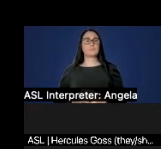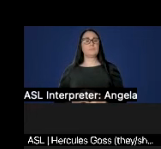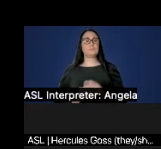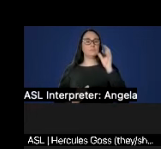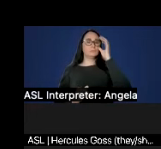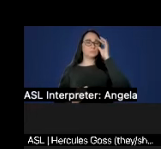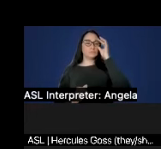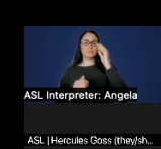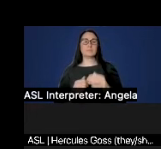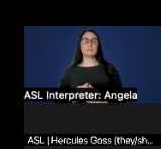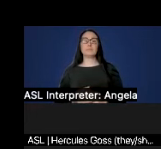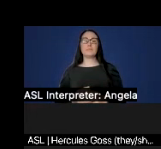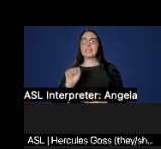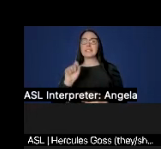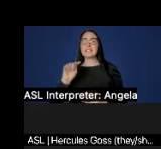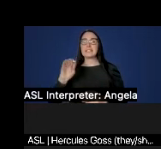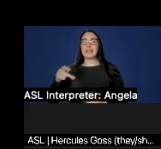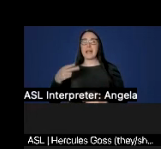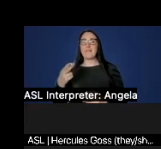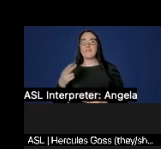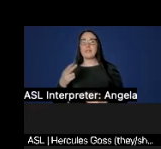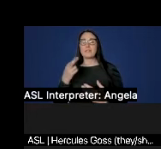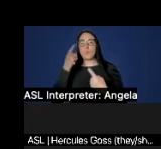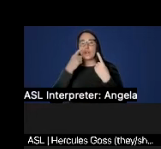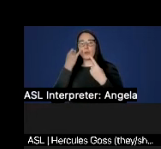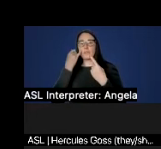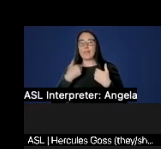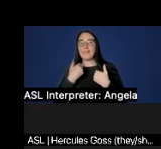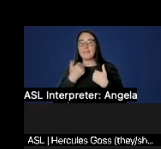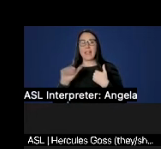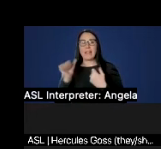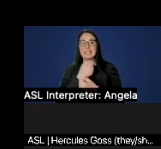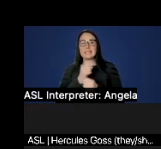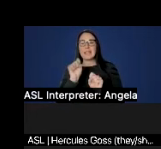I think Steph is wondering if we have any Safe Stars here with us today.